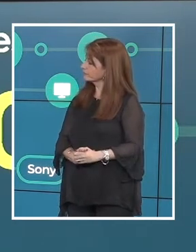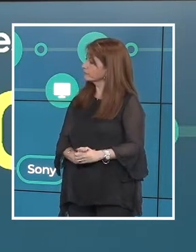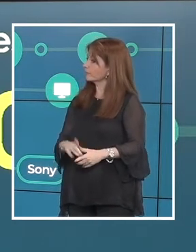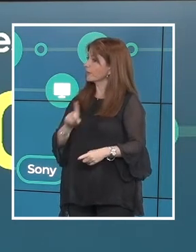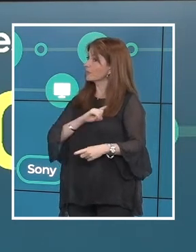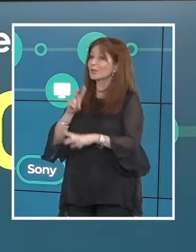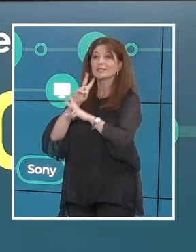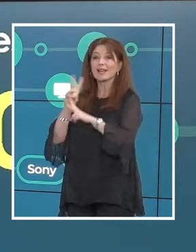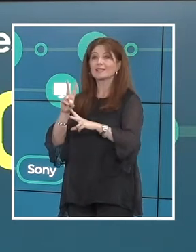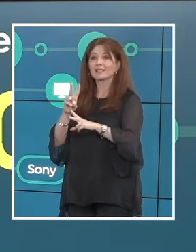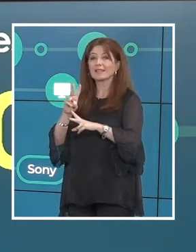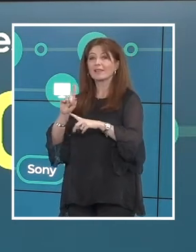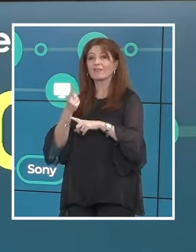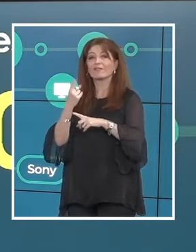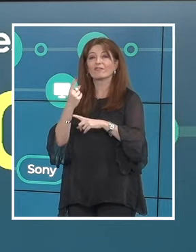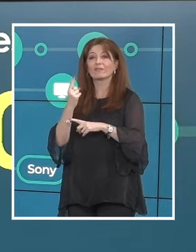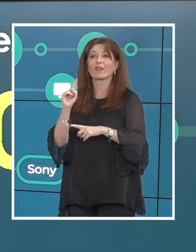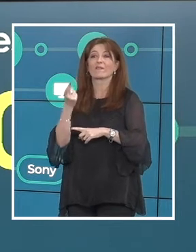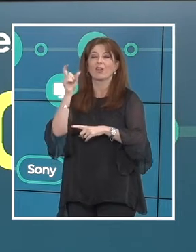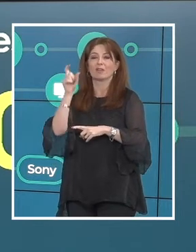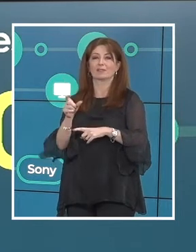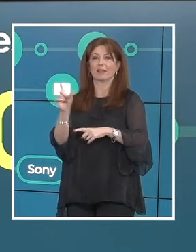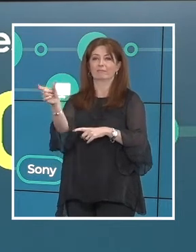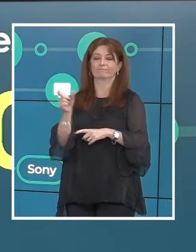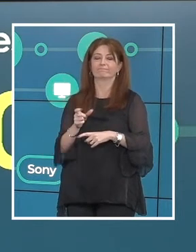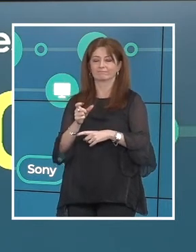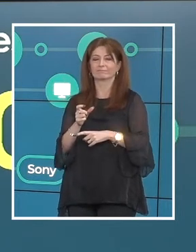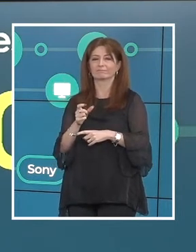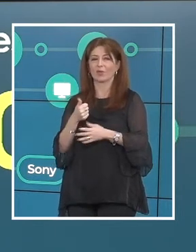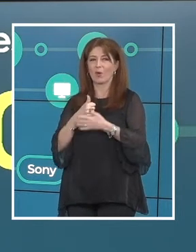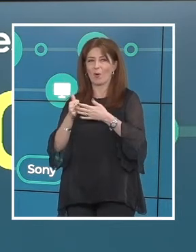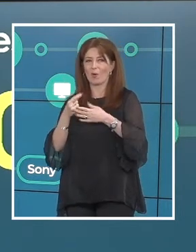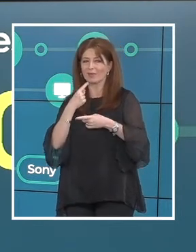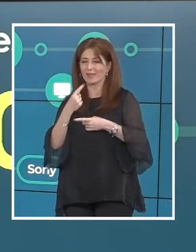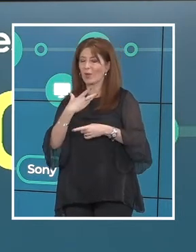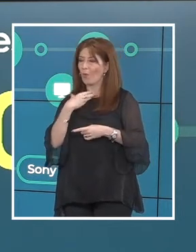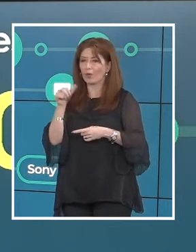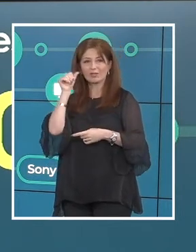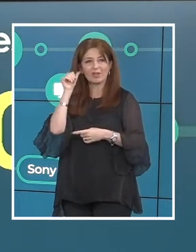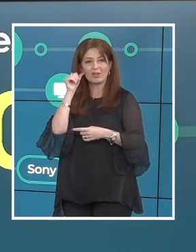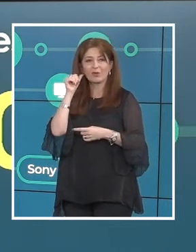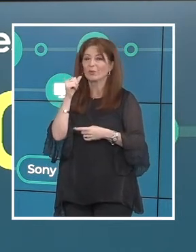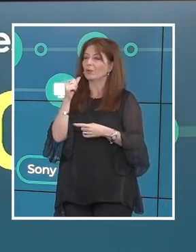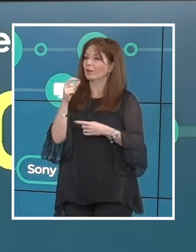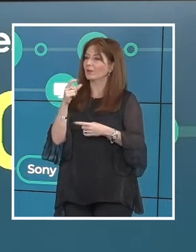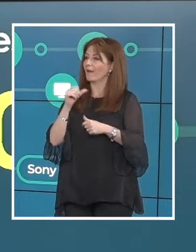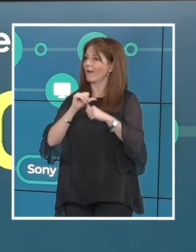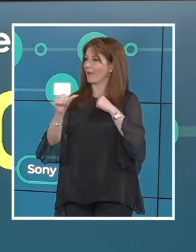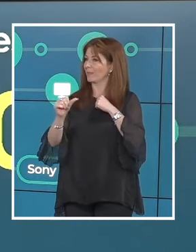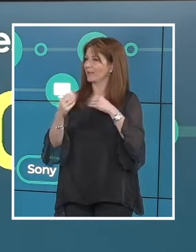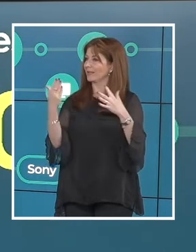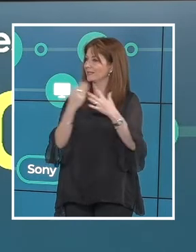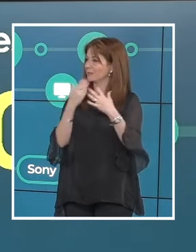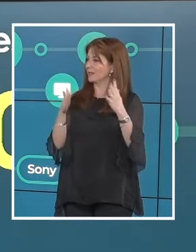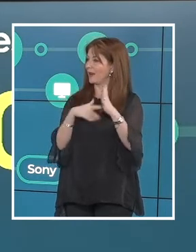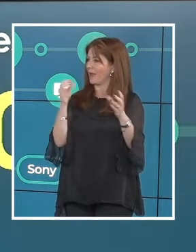every new hire on their first day, they often say, I wish I knew that this company had an accessibility lab while I was applying,